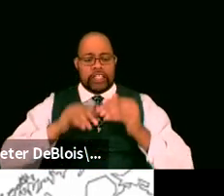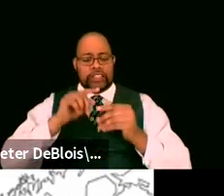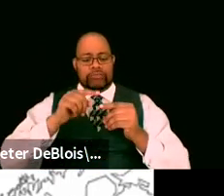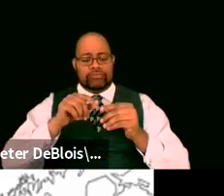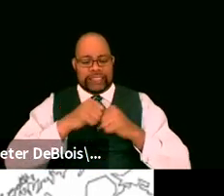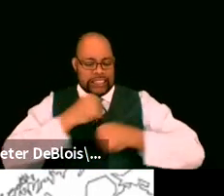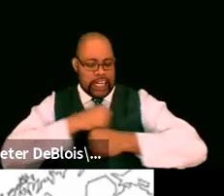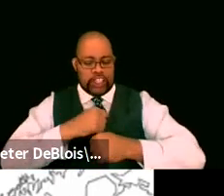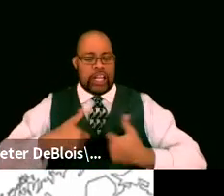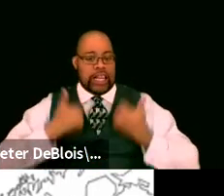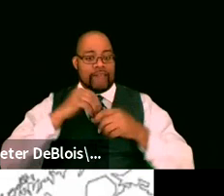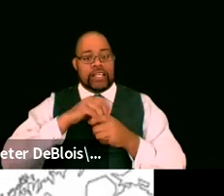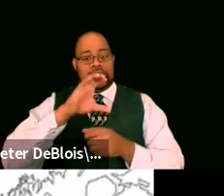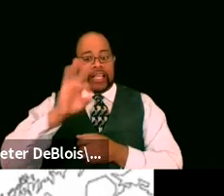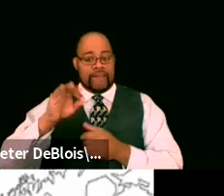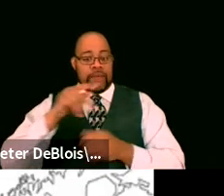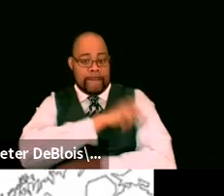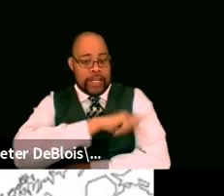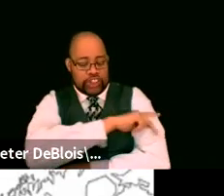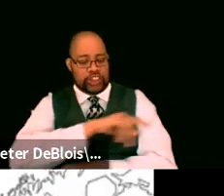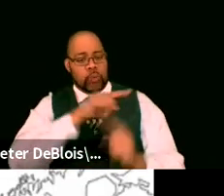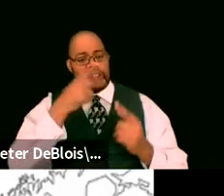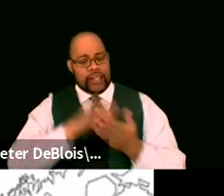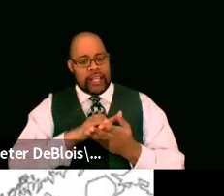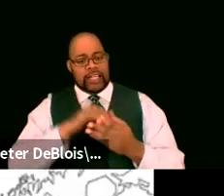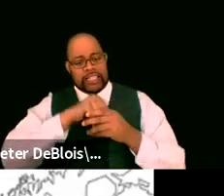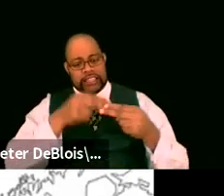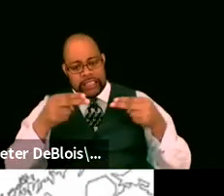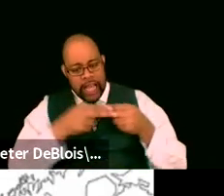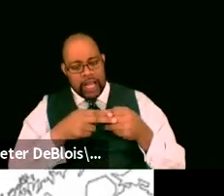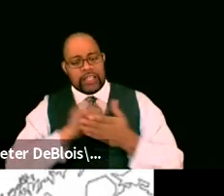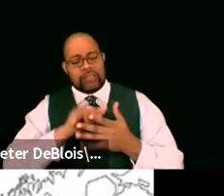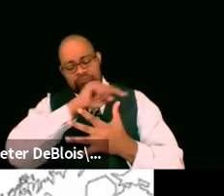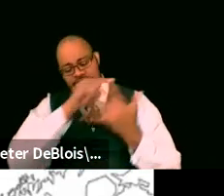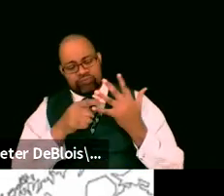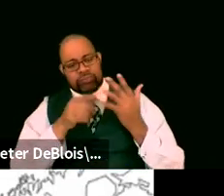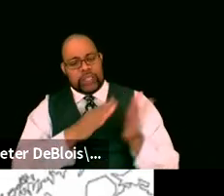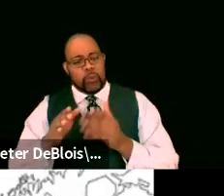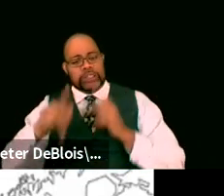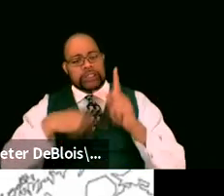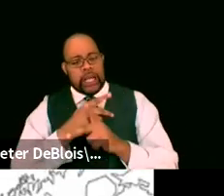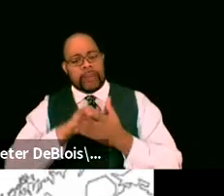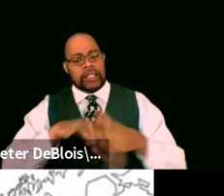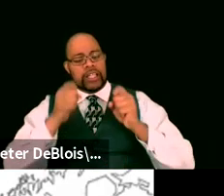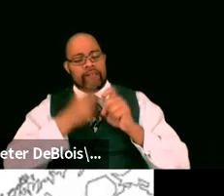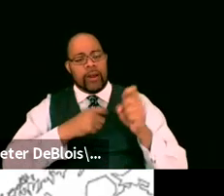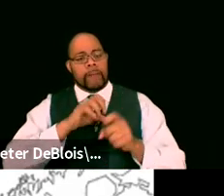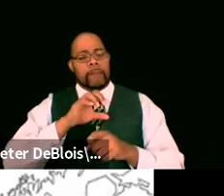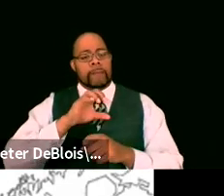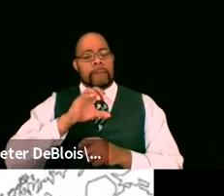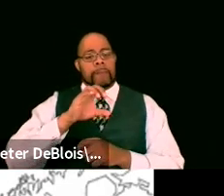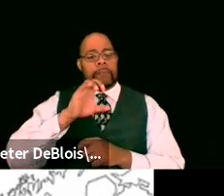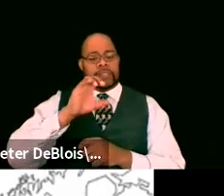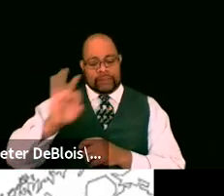cystic fibrosis patients. And what I've shown on the right-hand side of the slide are a bunch of sequence types that were taken from cystic fibrosis patients, both